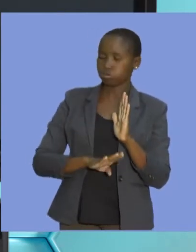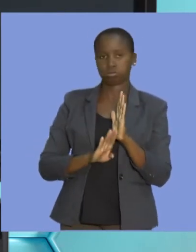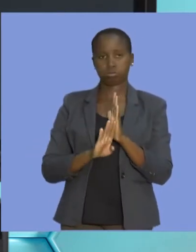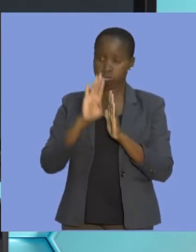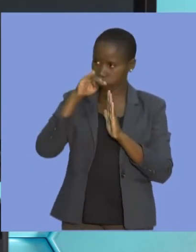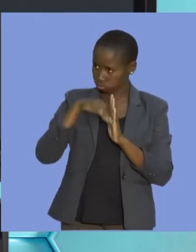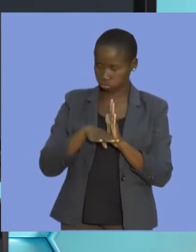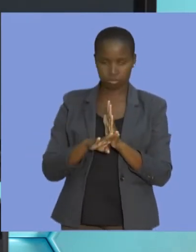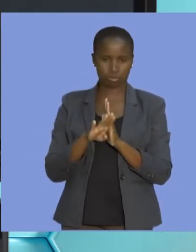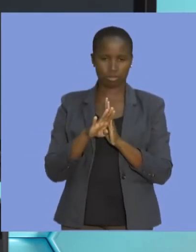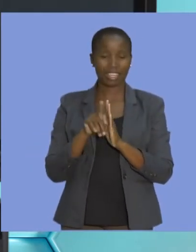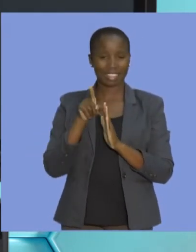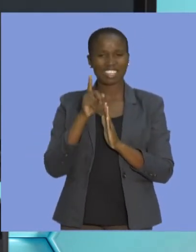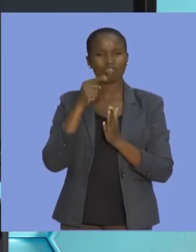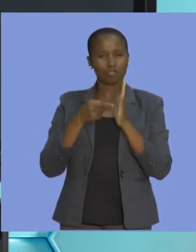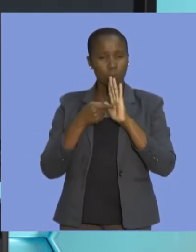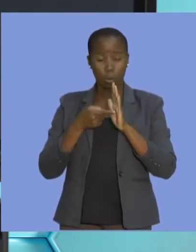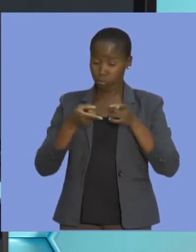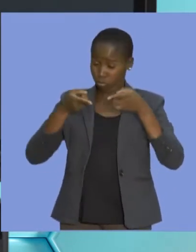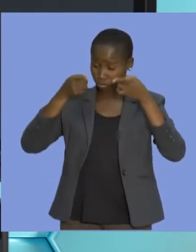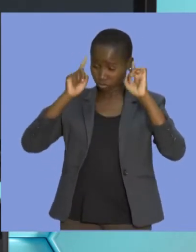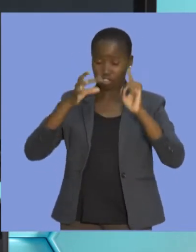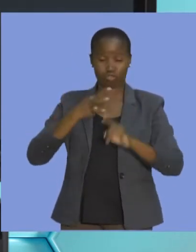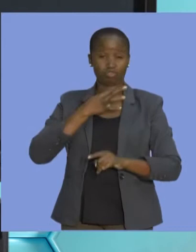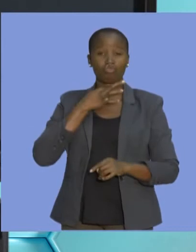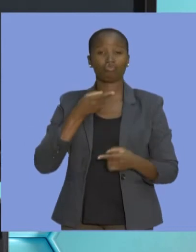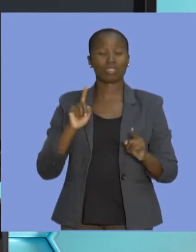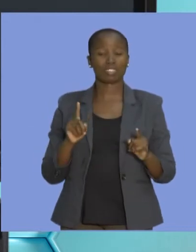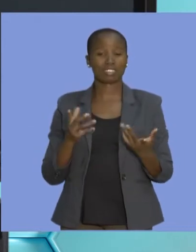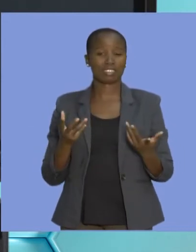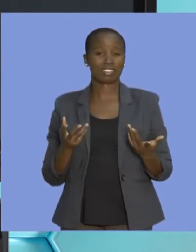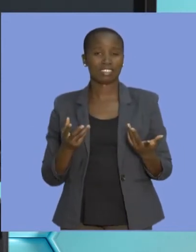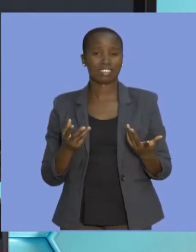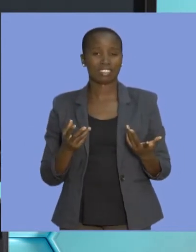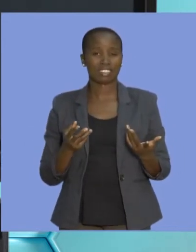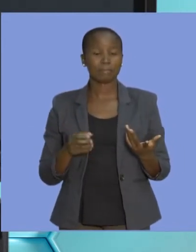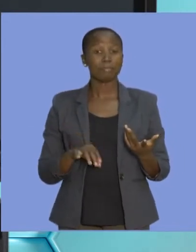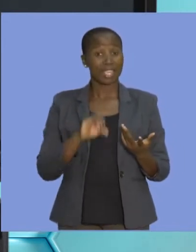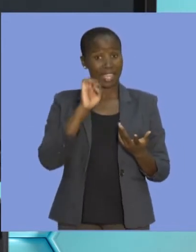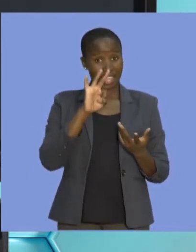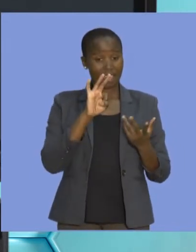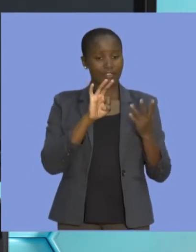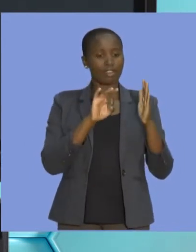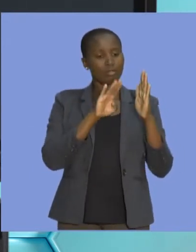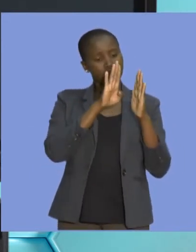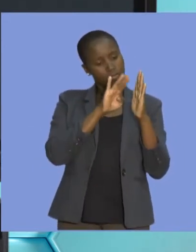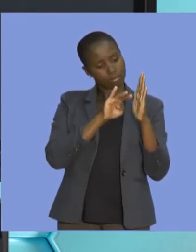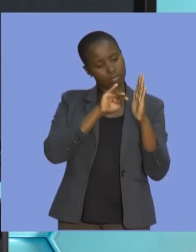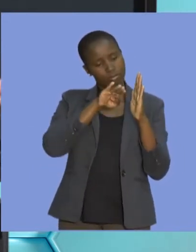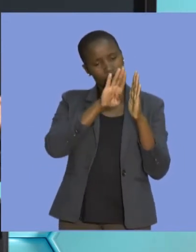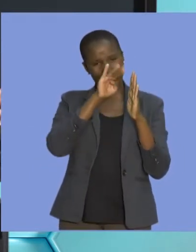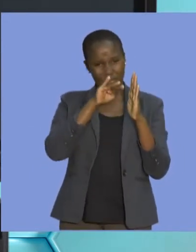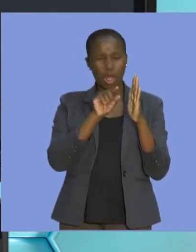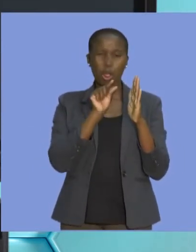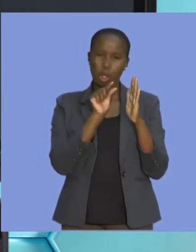risk of volatility. If not moving too much, probably a low risk. So same return,